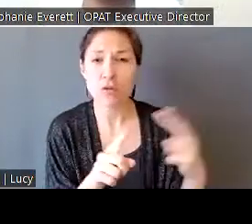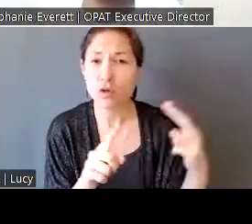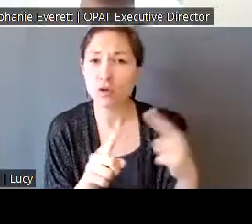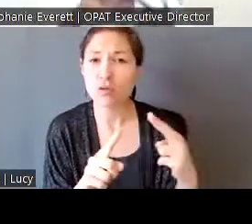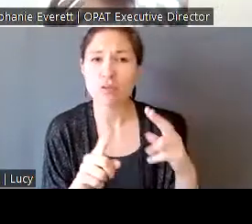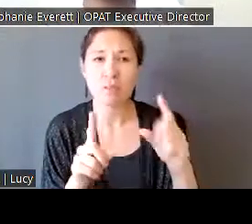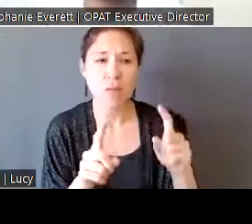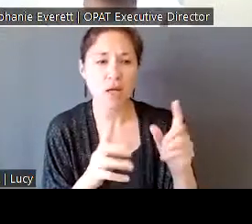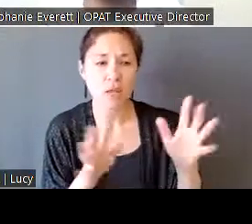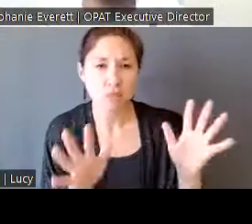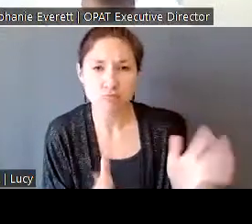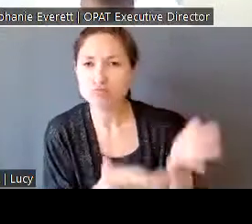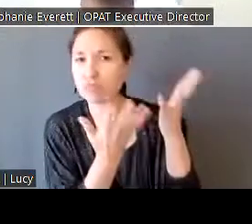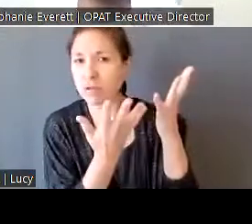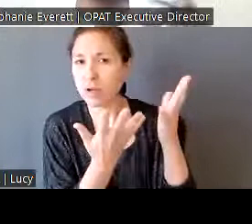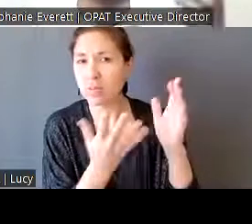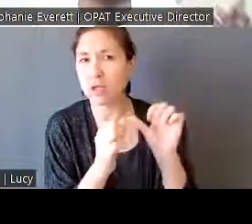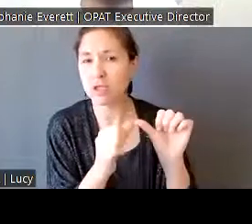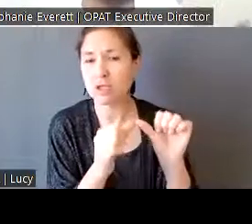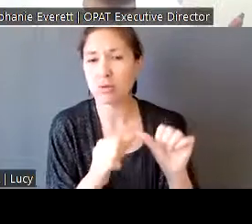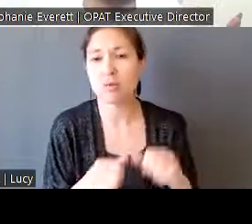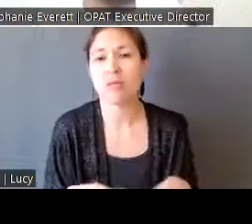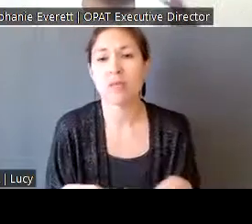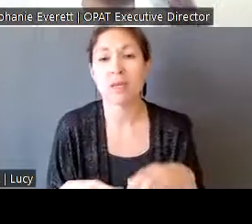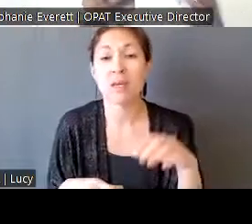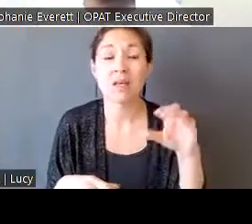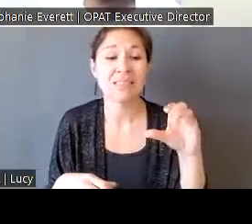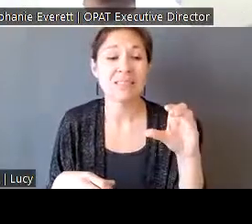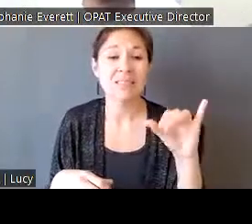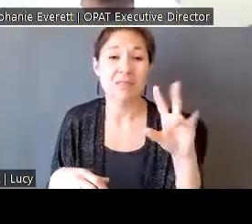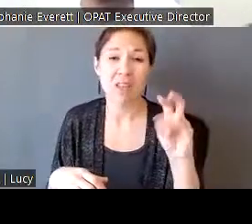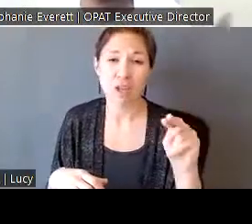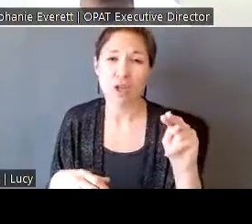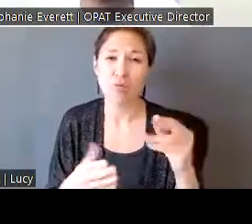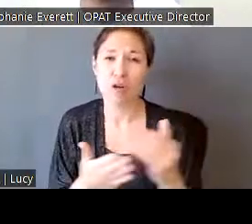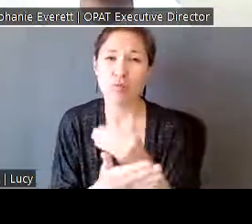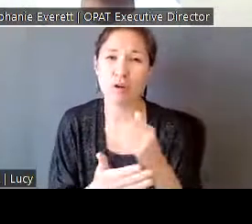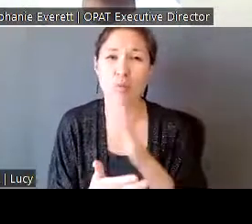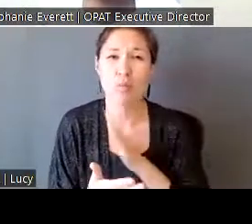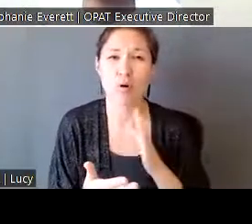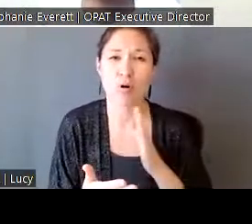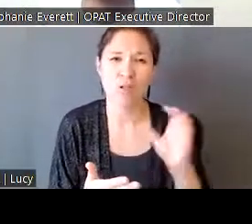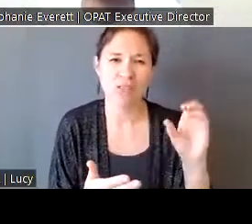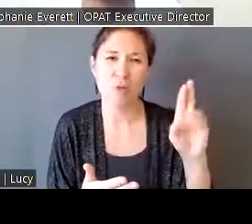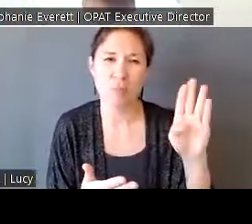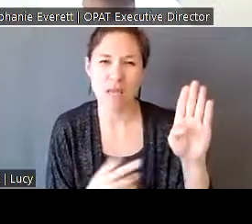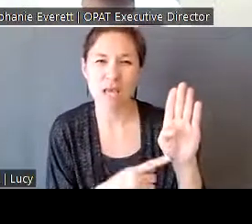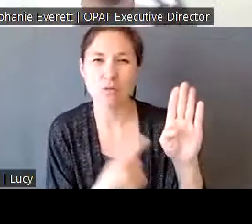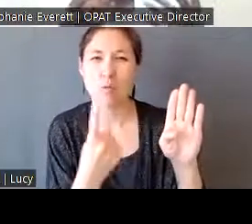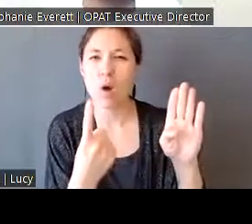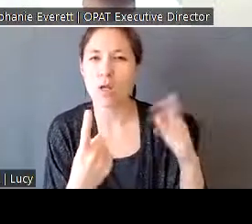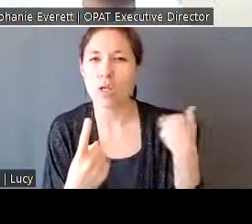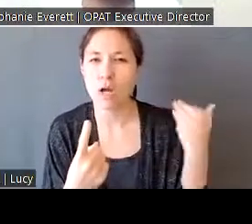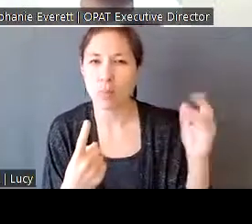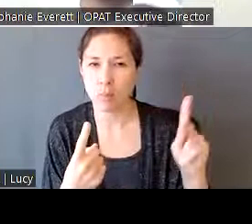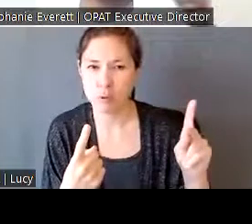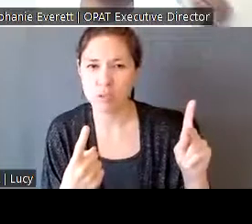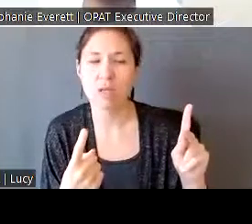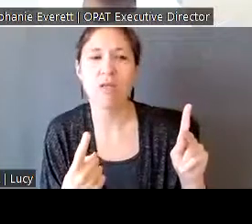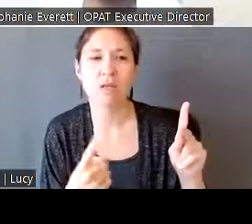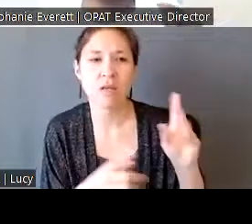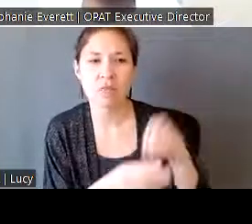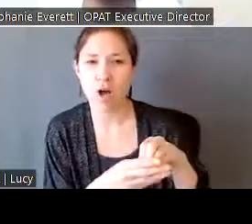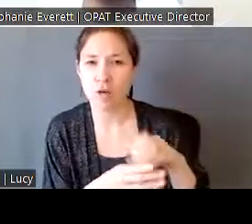them engaged. On the Civilian Review Board, there is 1 youth voice on that board, but I thought it was very important that